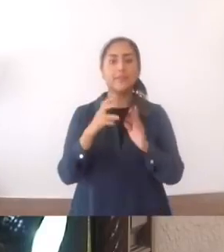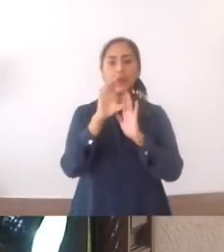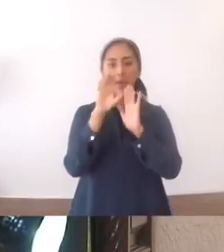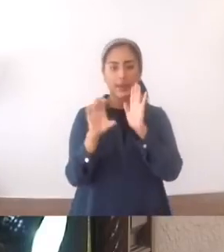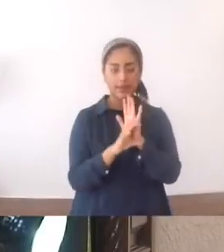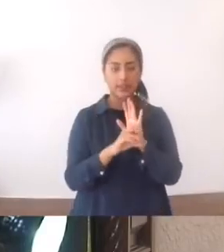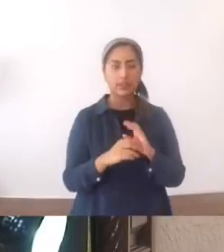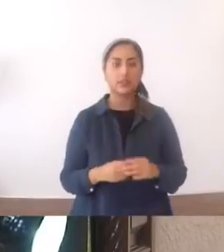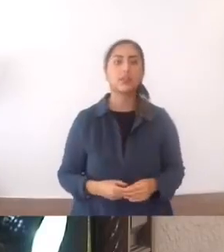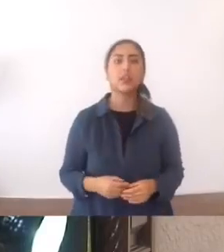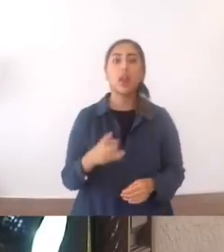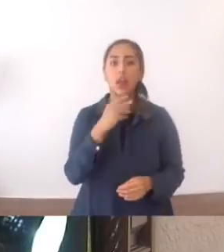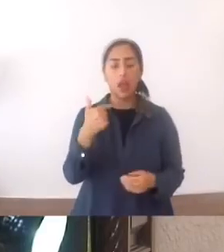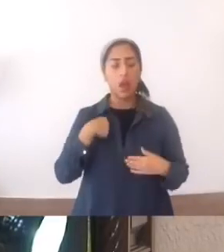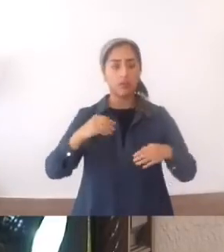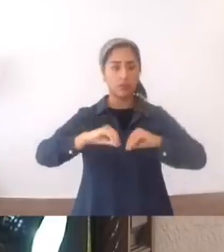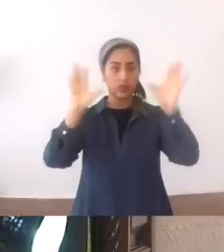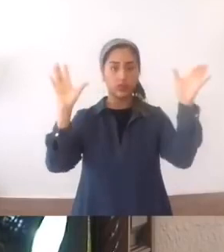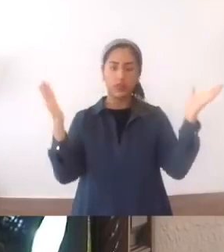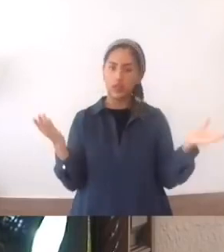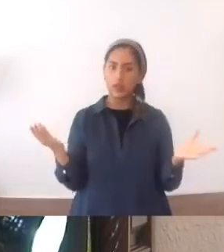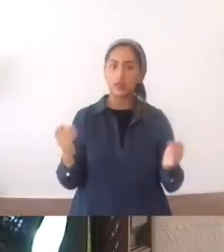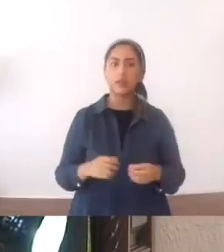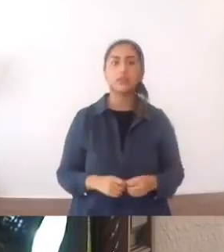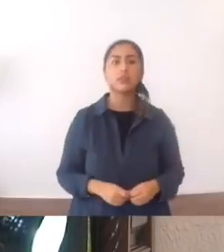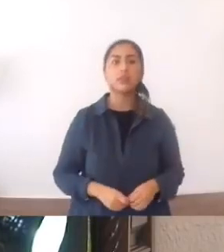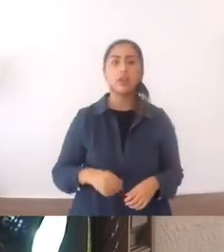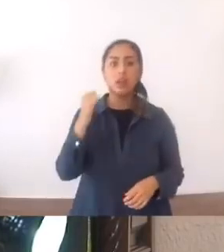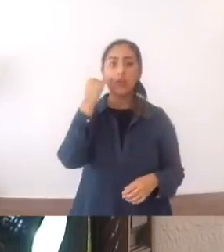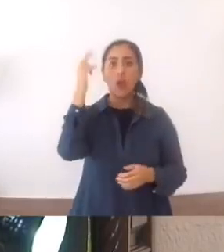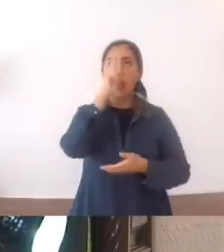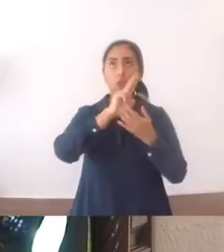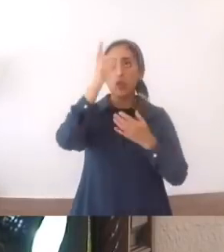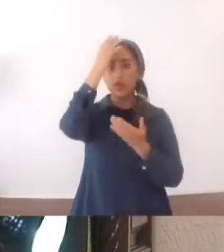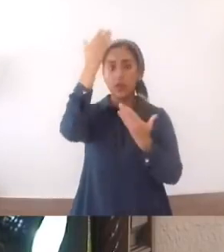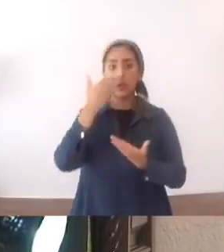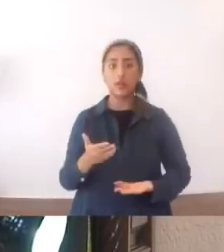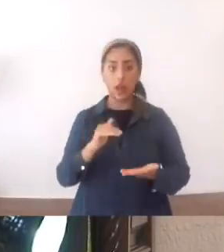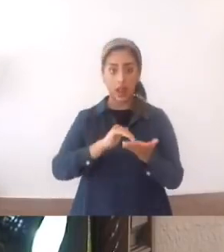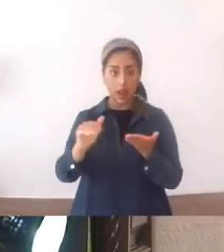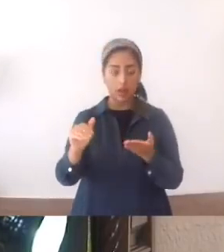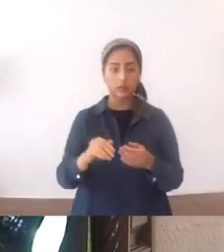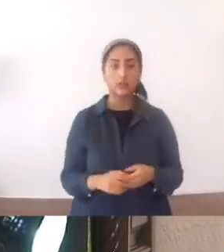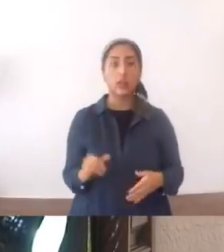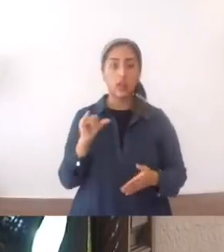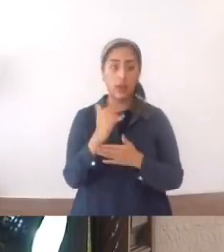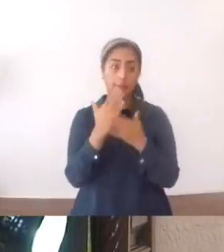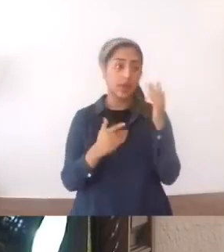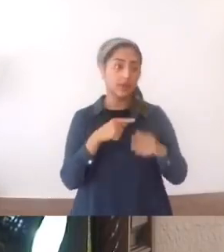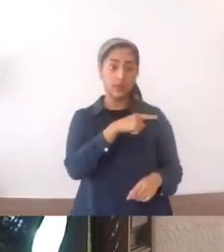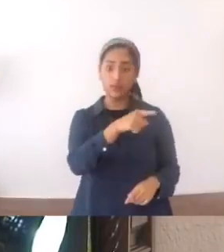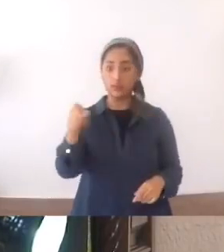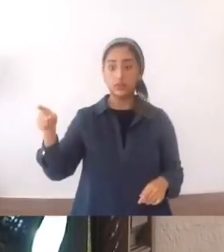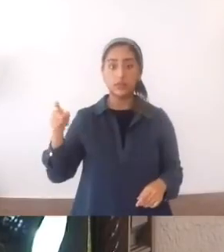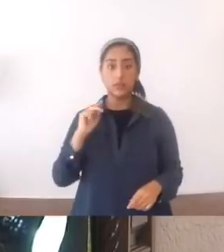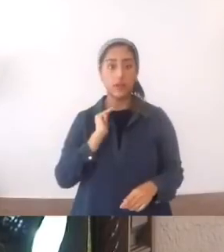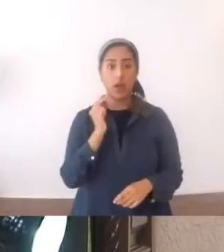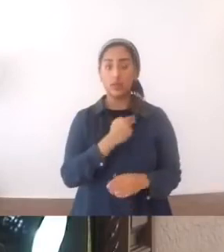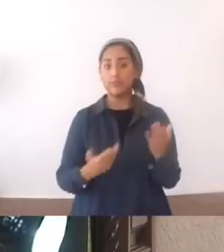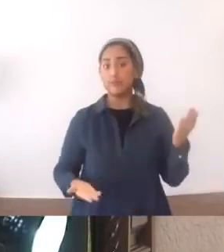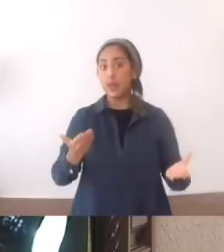los Torah, mandamientos. and the one that keeps Y he His sido commandments. claro acá. And I have been clear Si el here. Eterno permite If the Eternal Father que alguno de